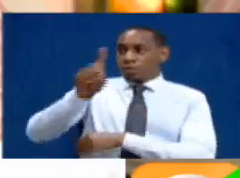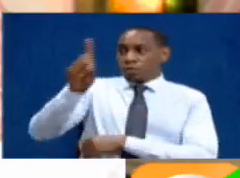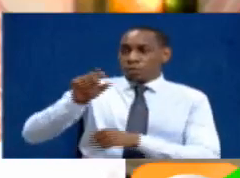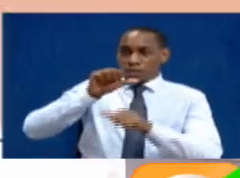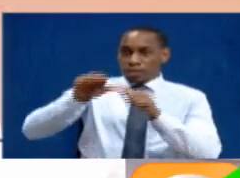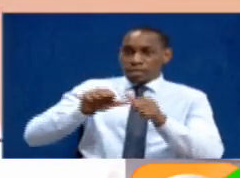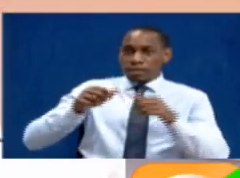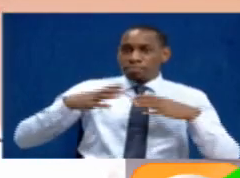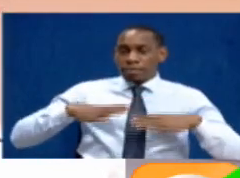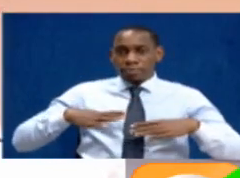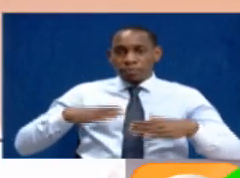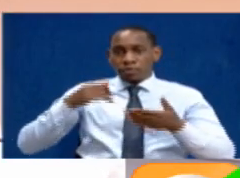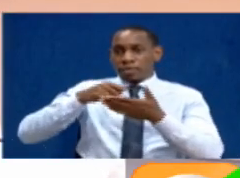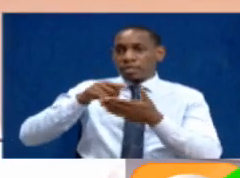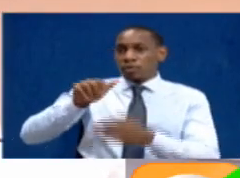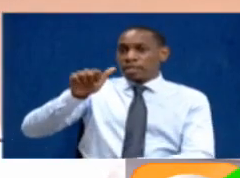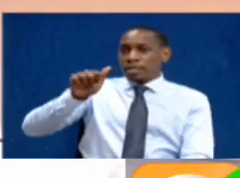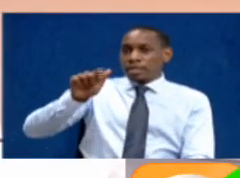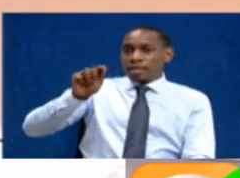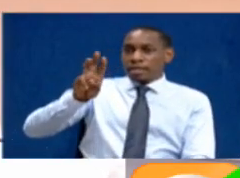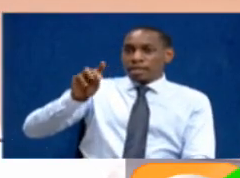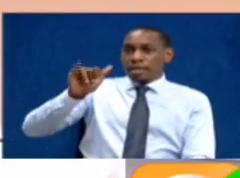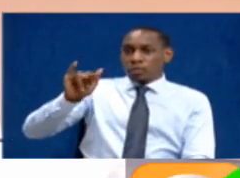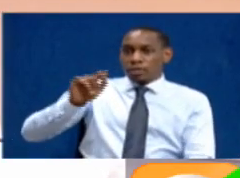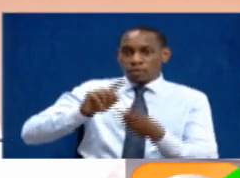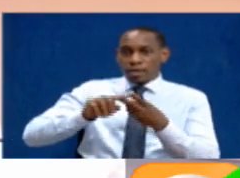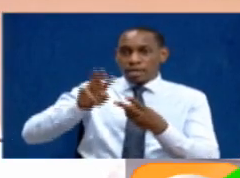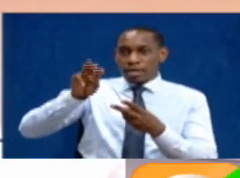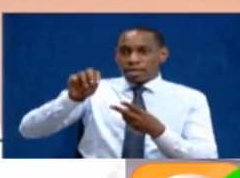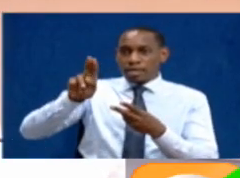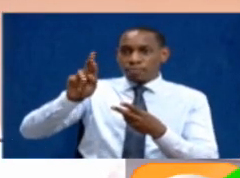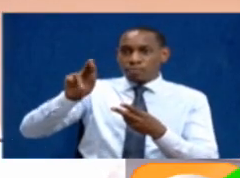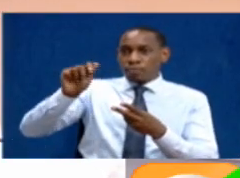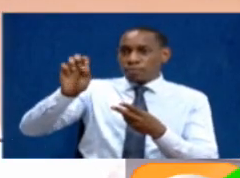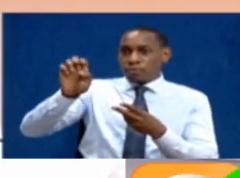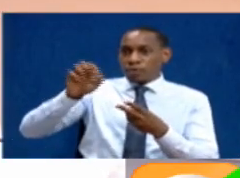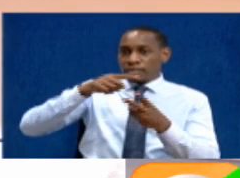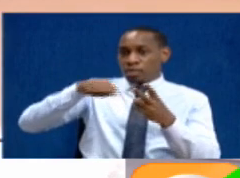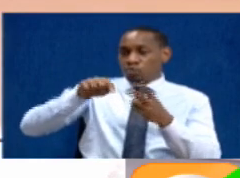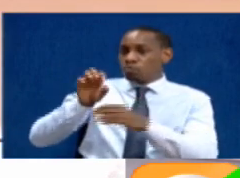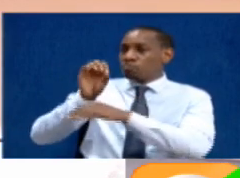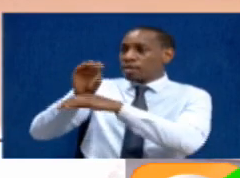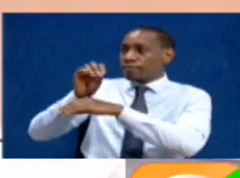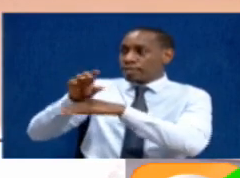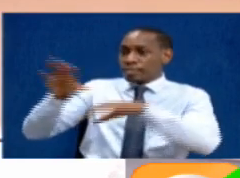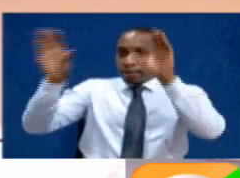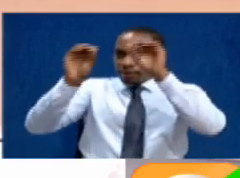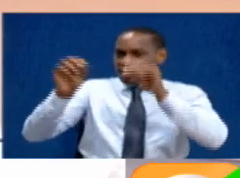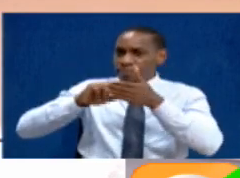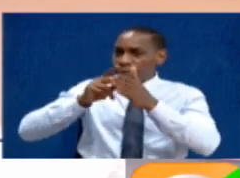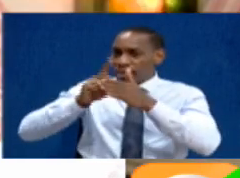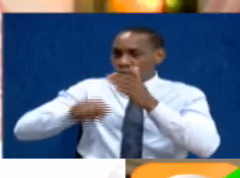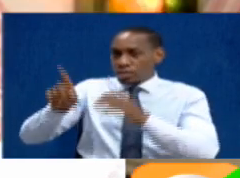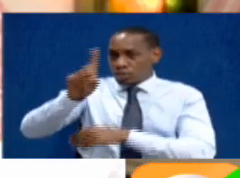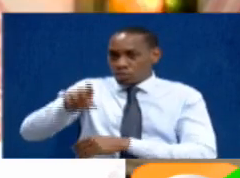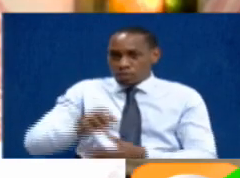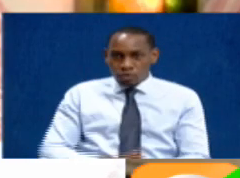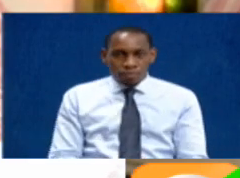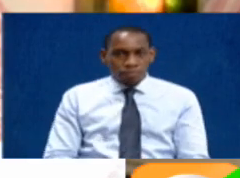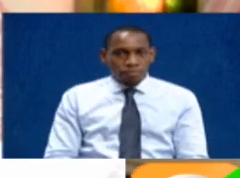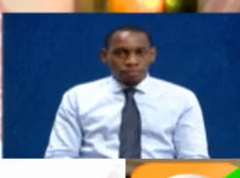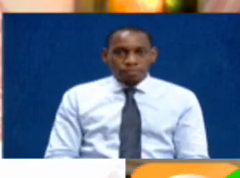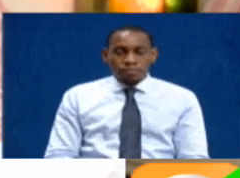talking about people like Francis Atwoli, David Morave, advising the president. What is this about?